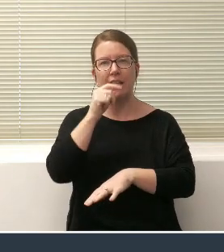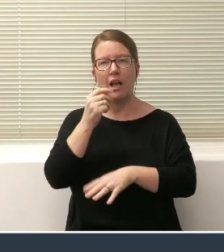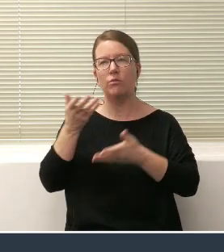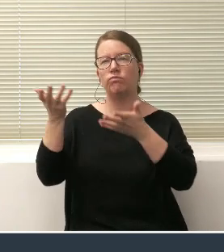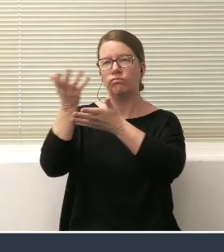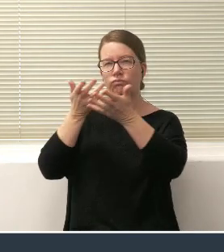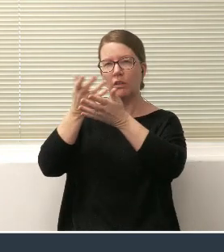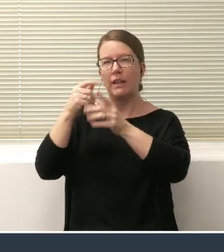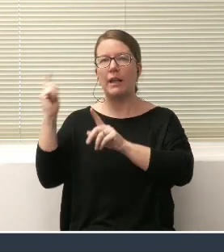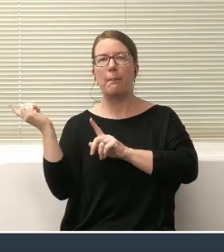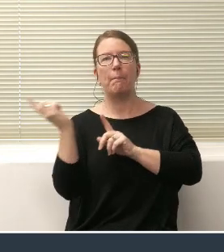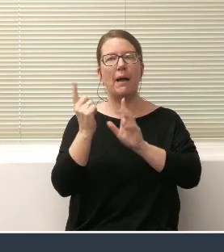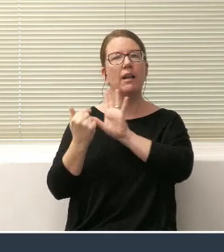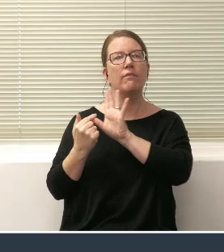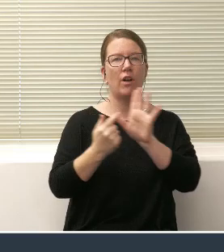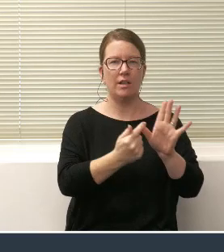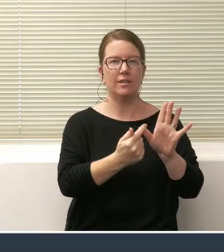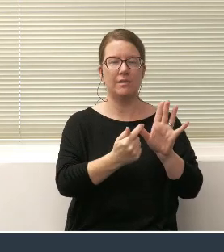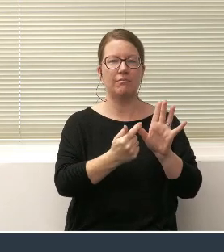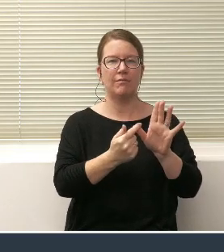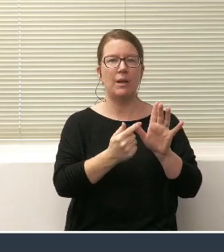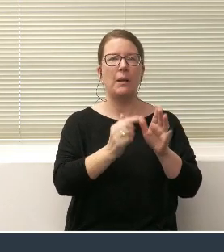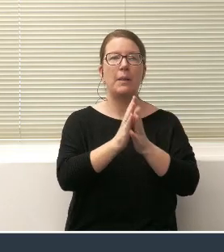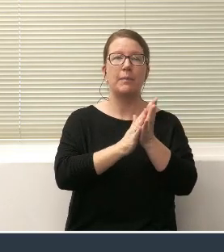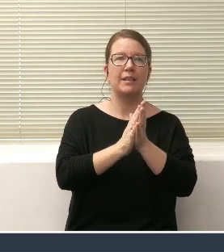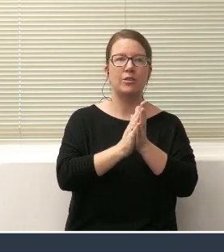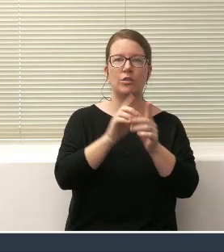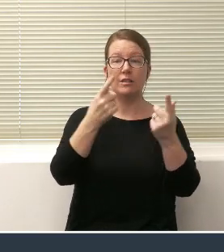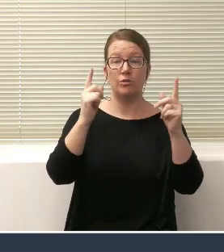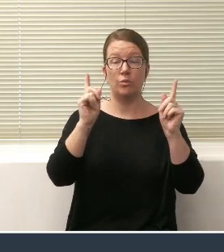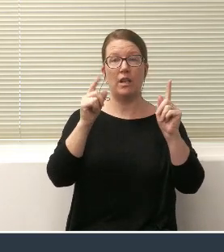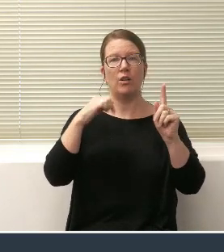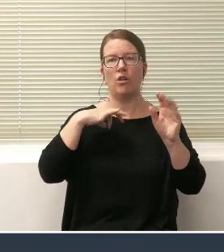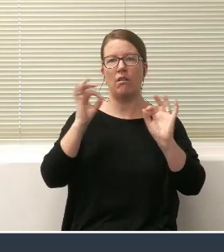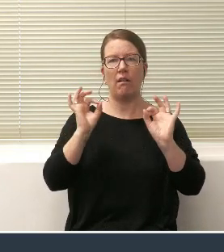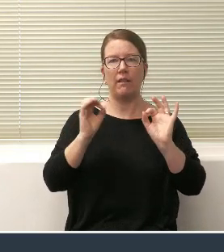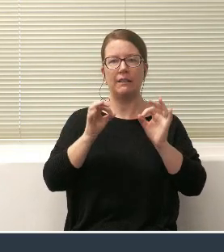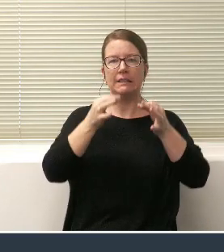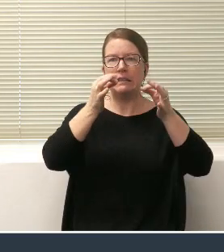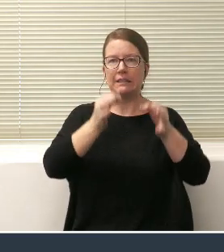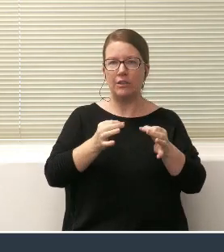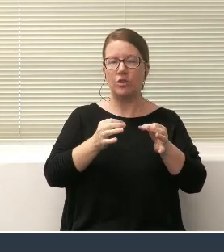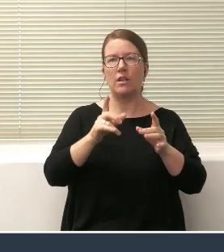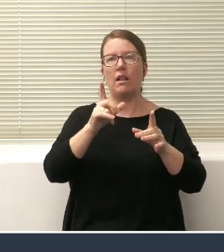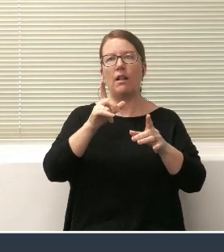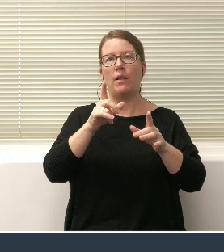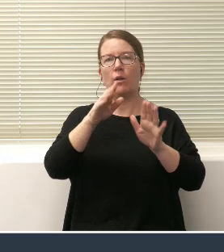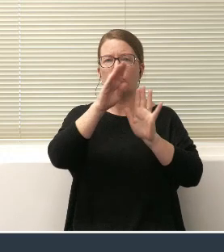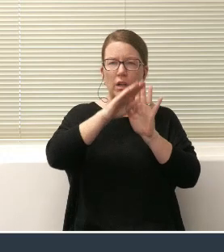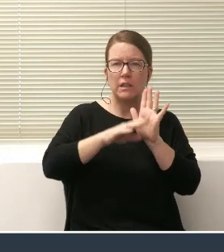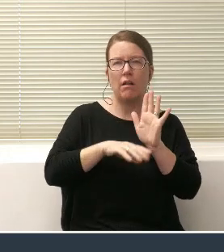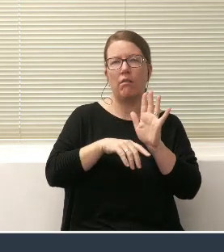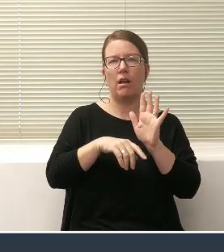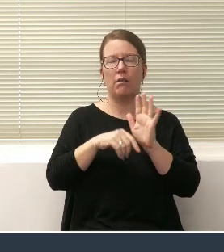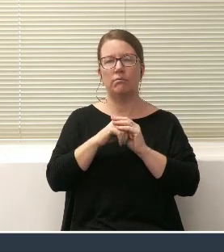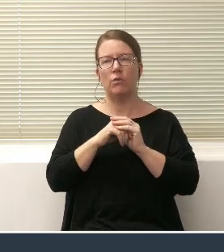to you with some advice, but also means that you're not making decisions that, you know, the kind of criteria that